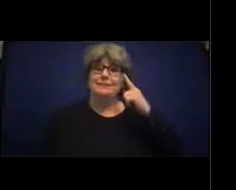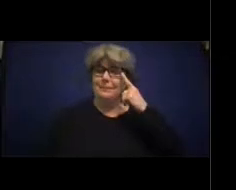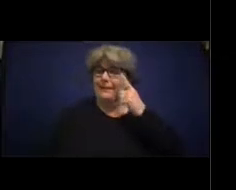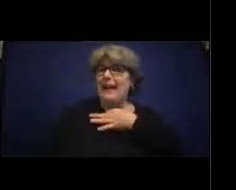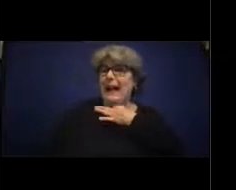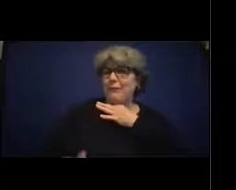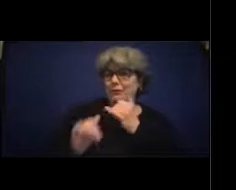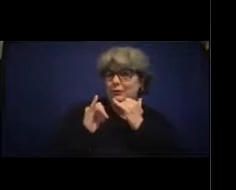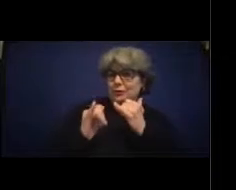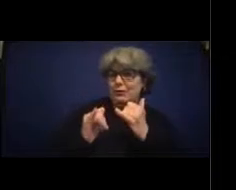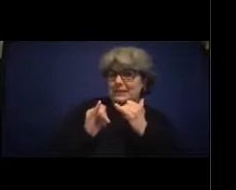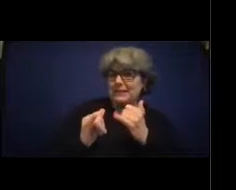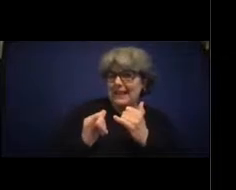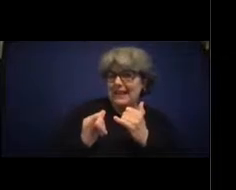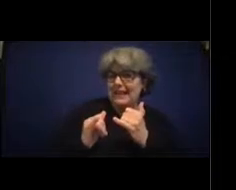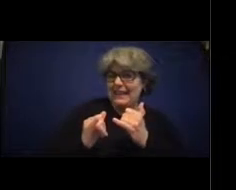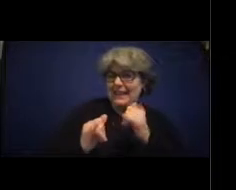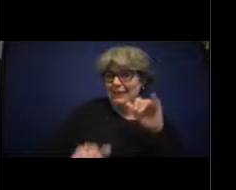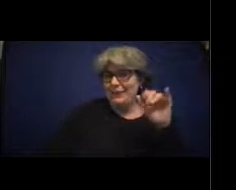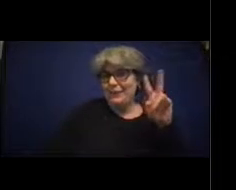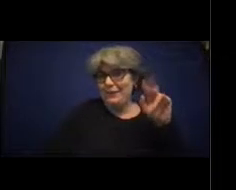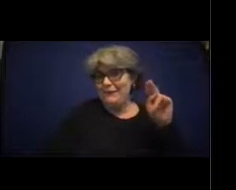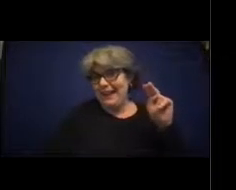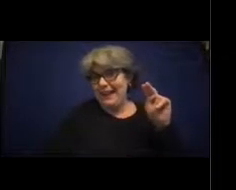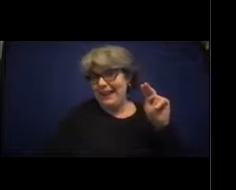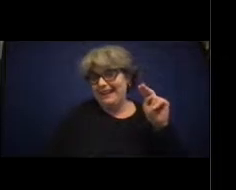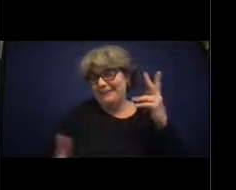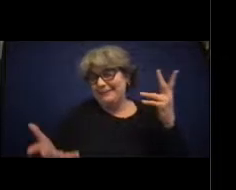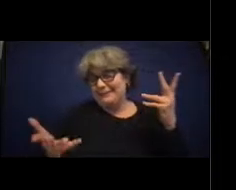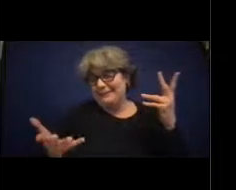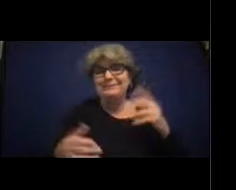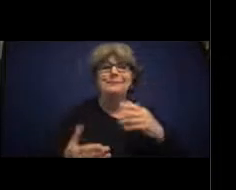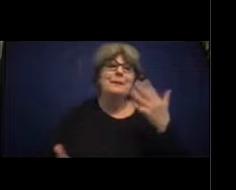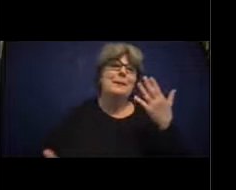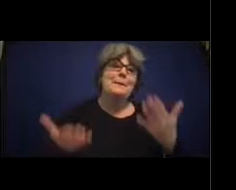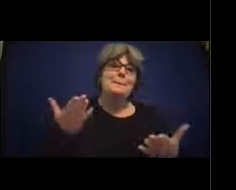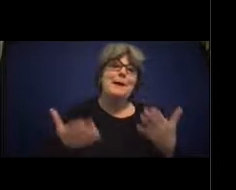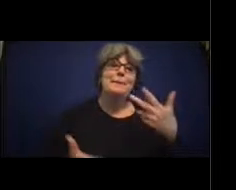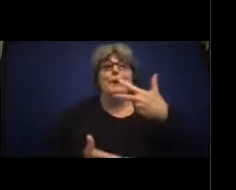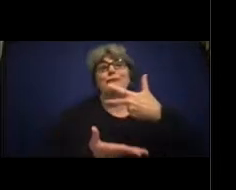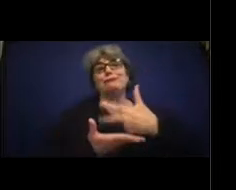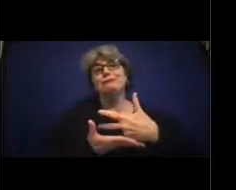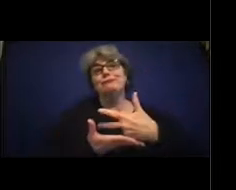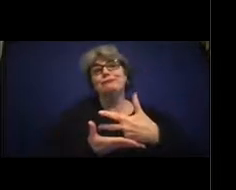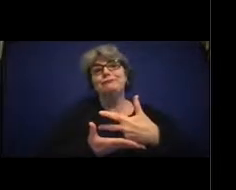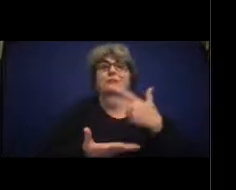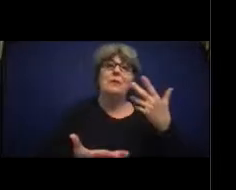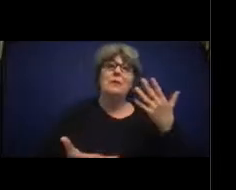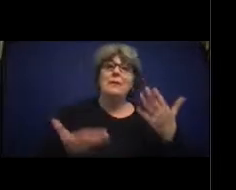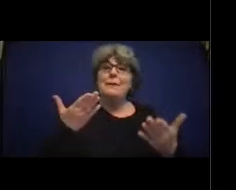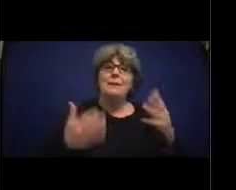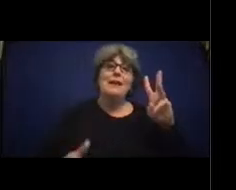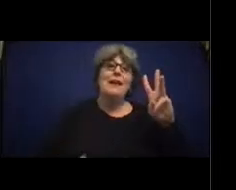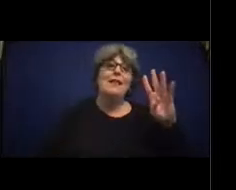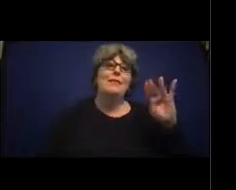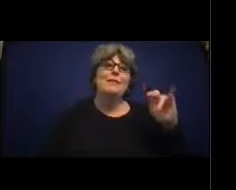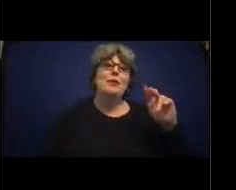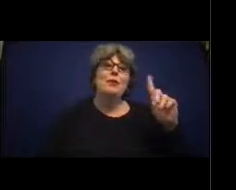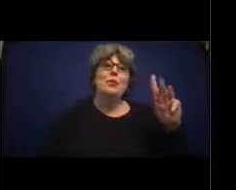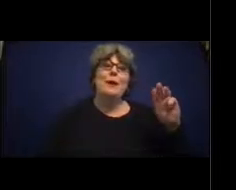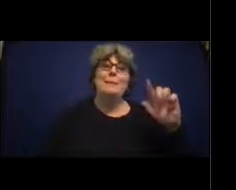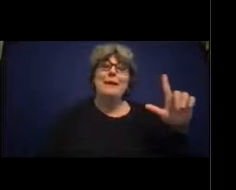the van / windmill, but I don't know if the van, it's a van that just parked in front of the windmill. It's interesting, but yeah,